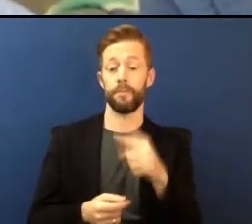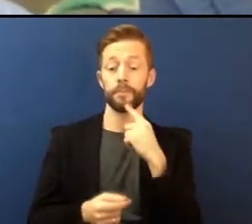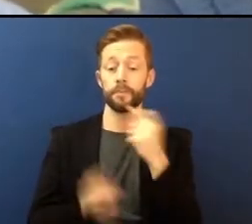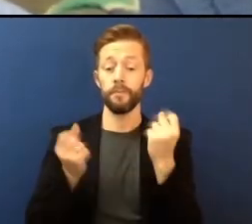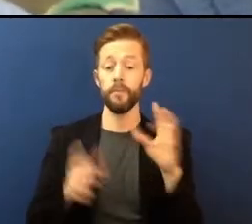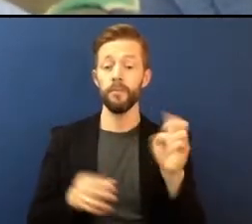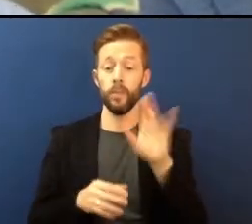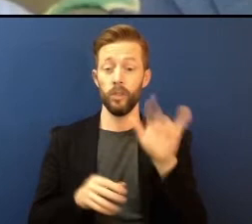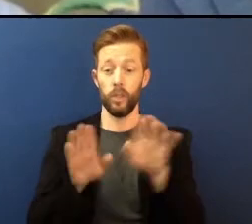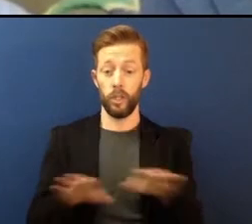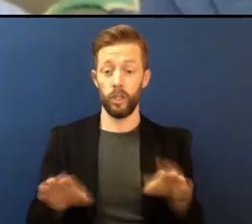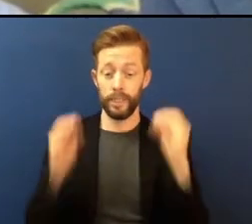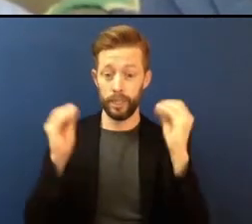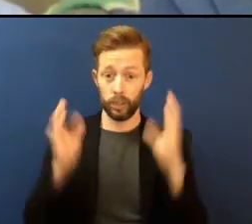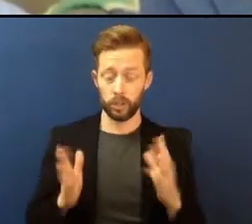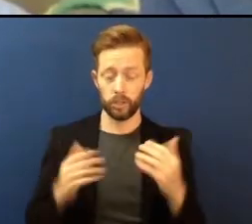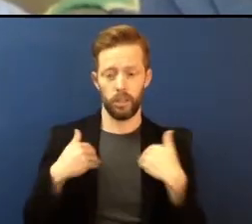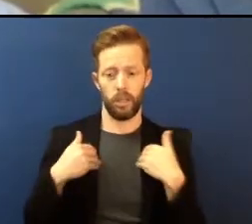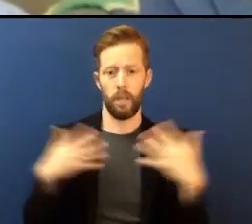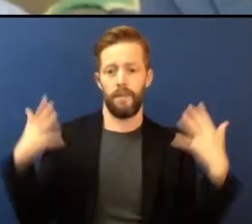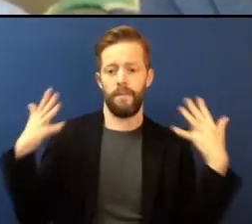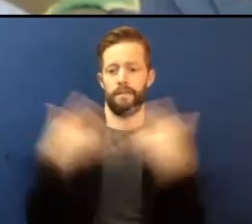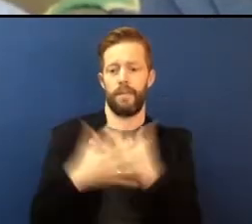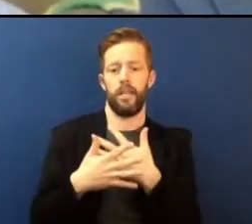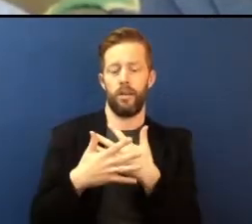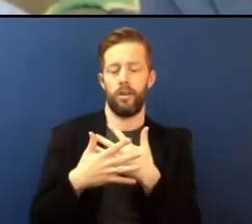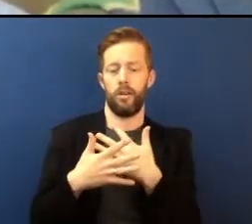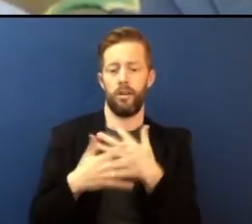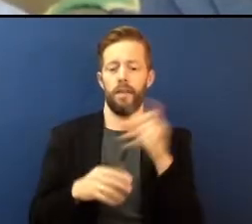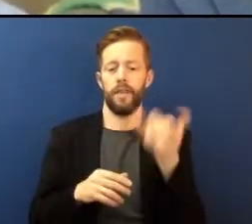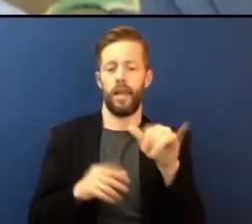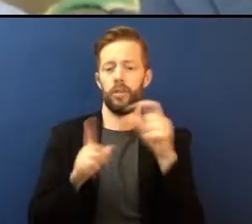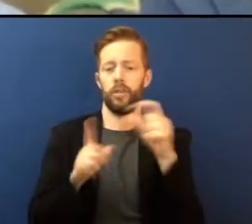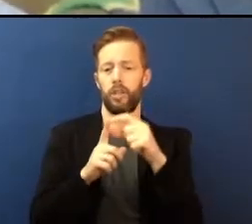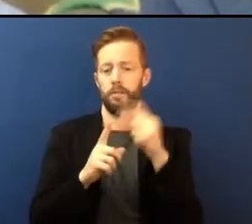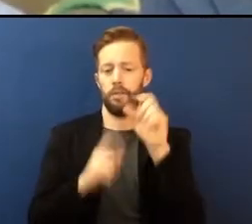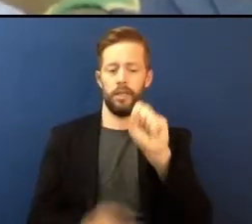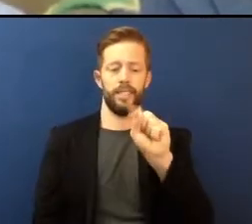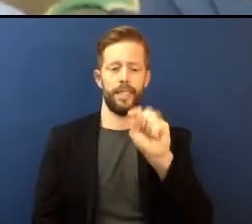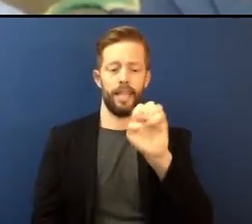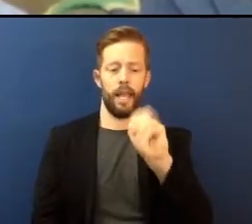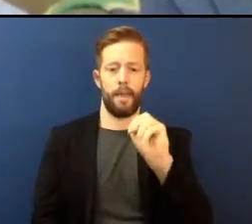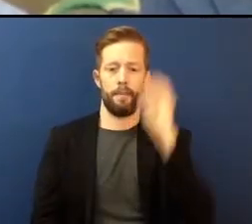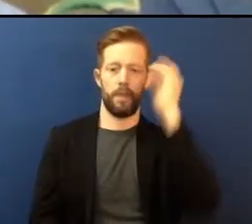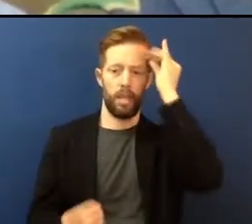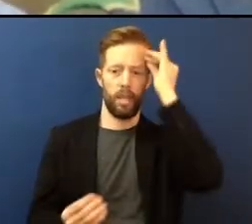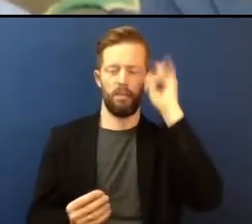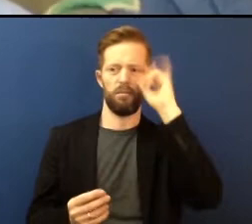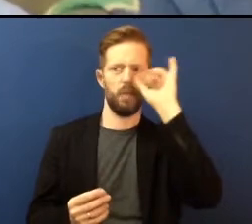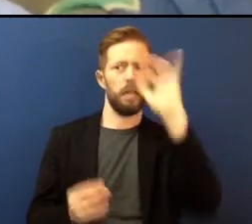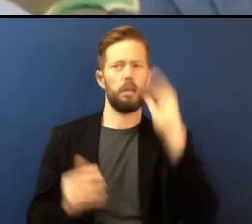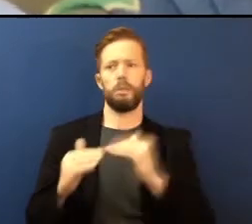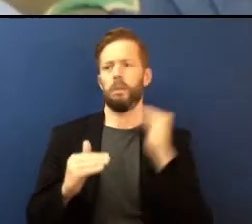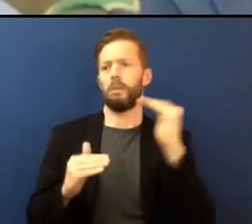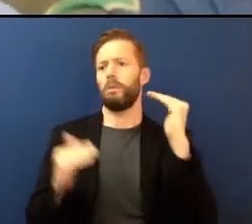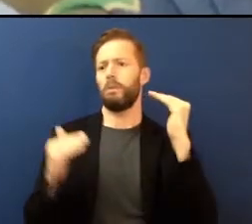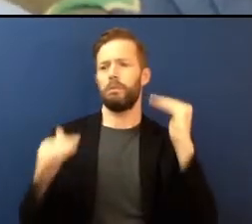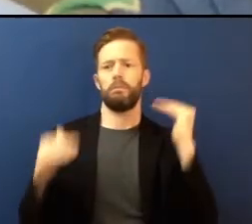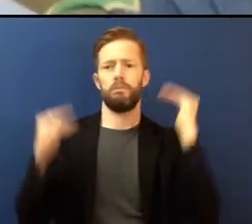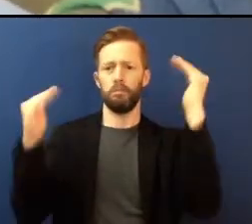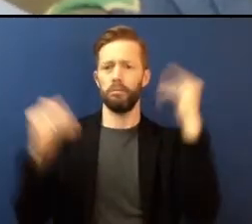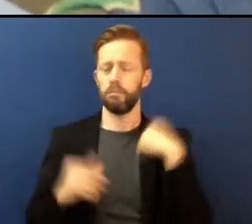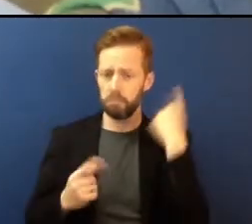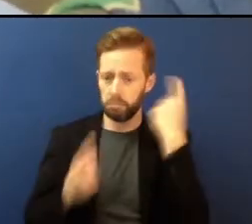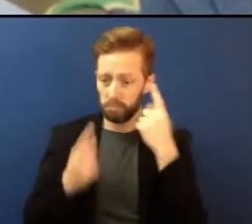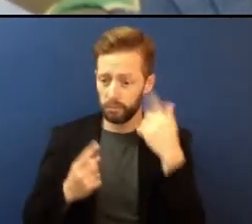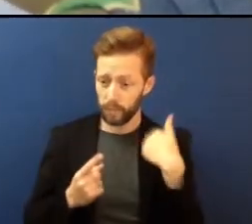Eva says, many early childhood teachers have a fear of the term STEM thinking that it's beyond them. Do